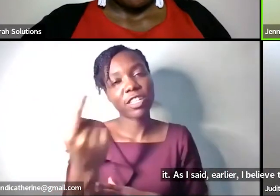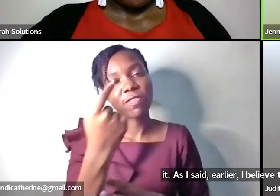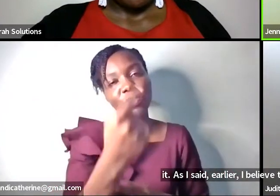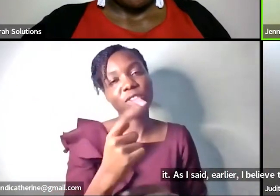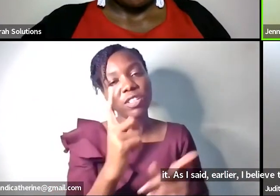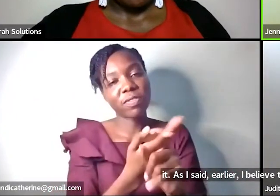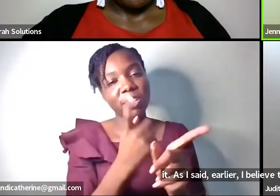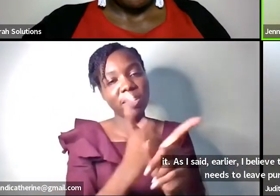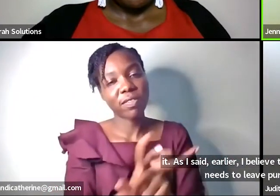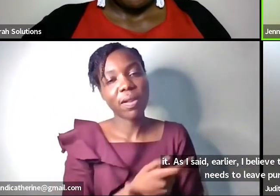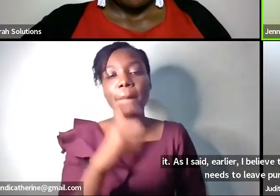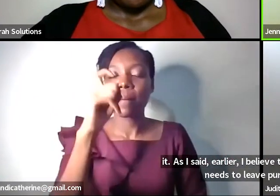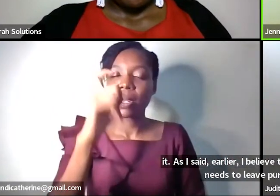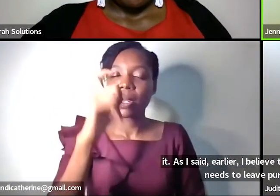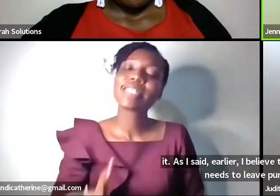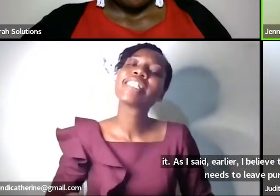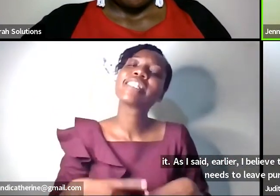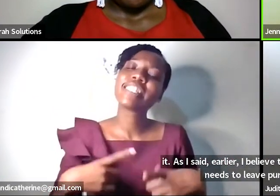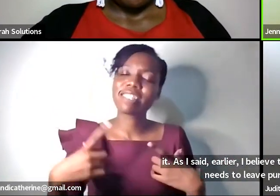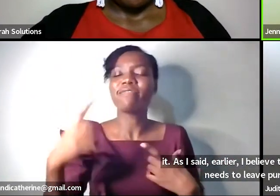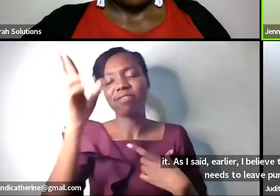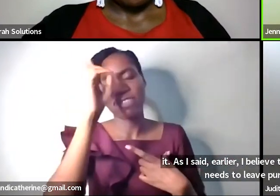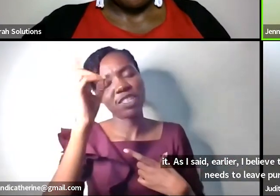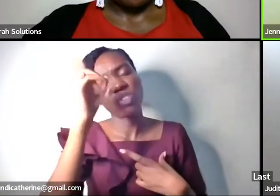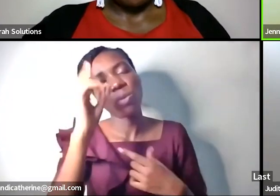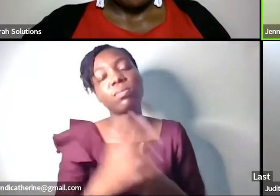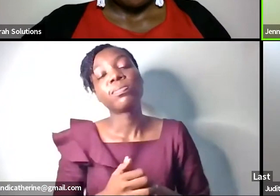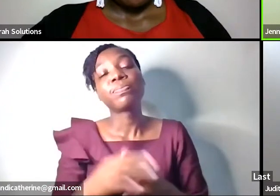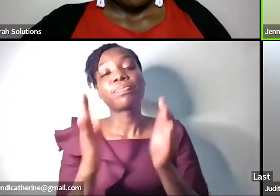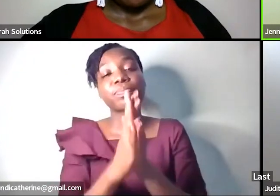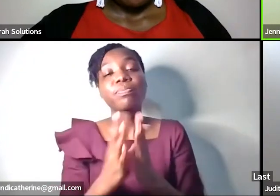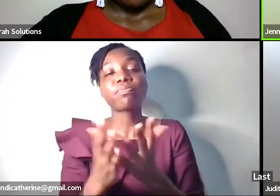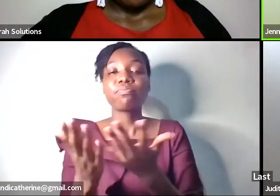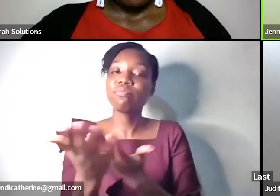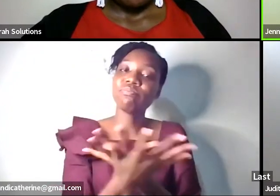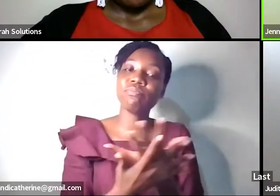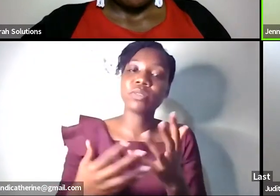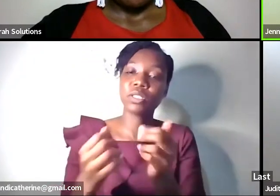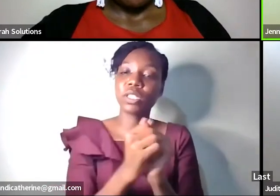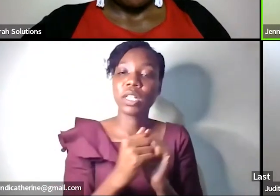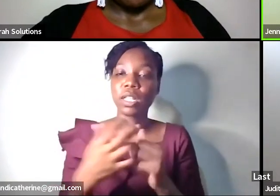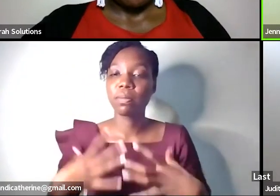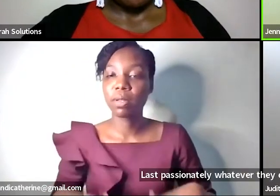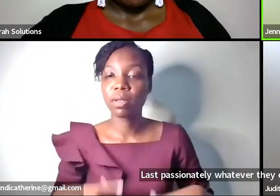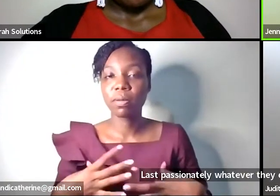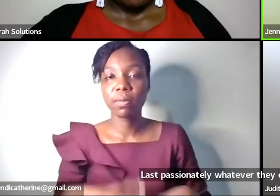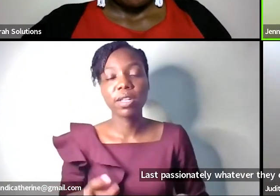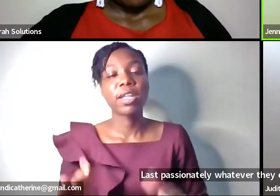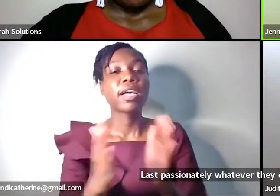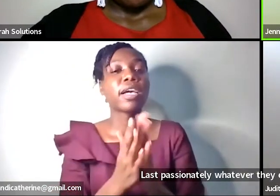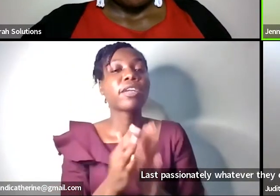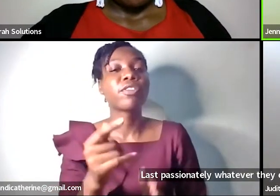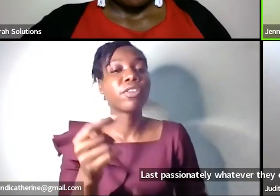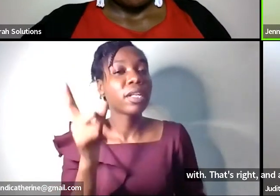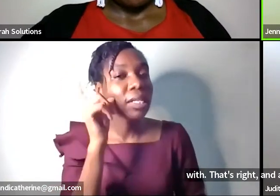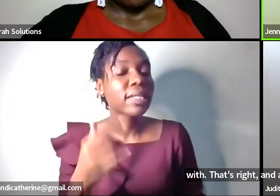purposefully, love passionately whatever they do and who they interact with, and thrive unapologetically. And listen to me, and listen to